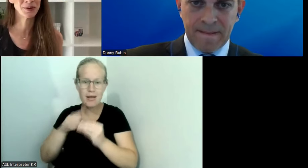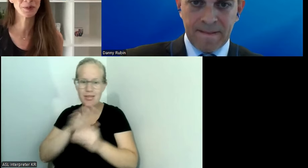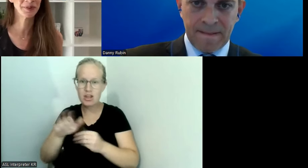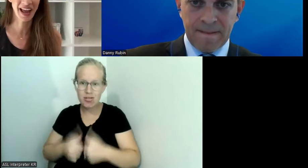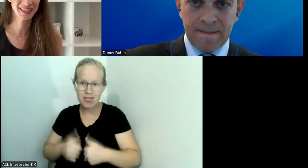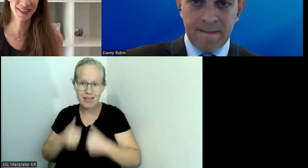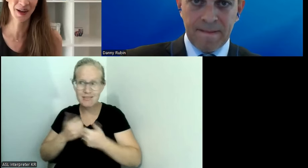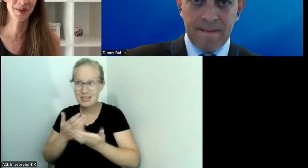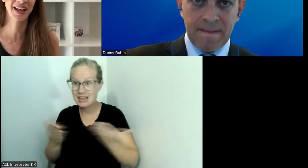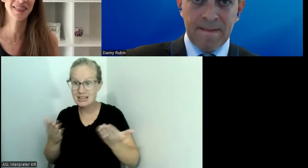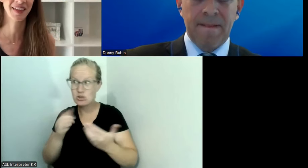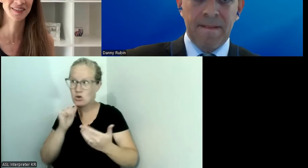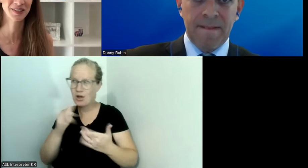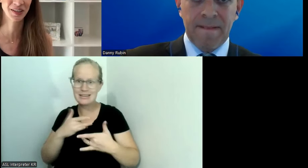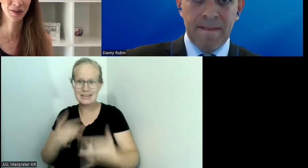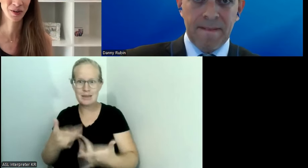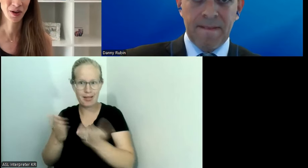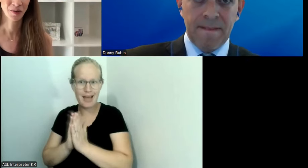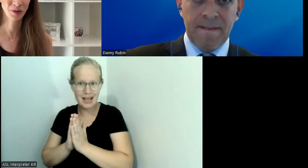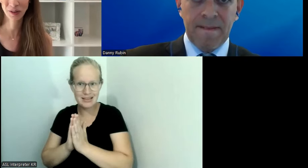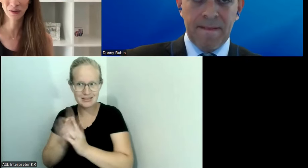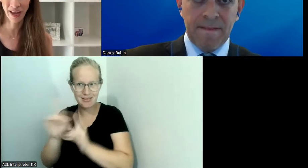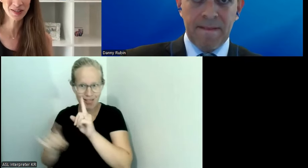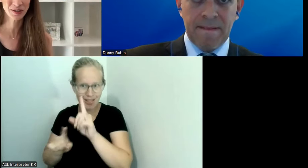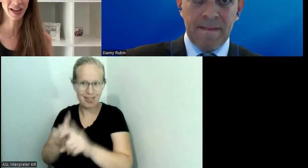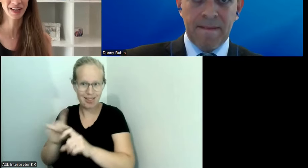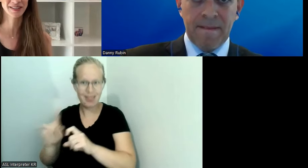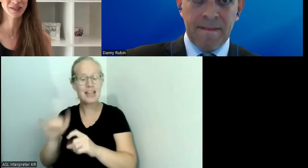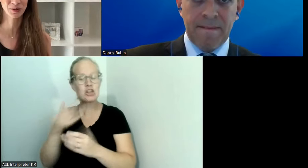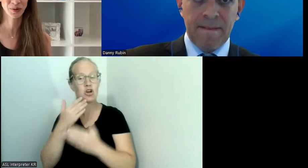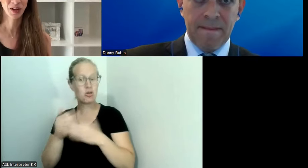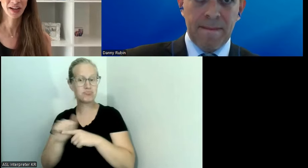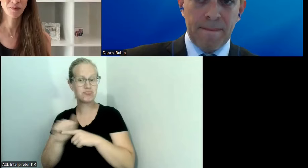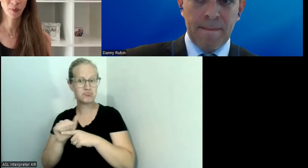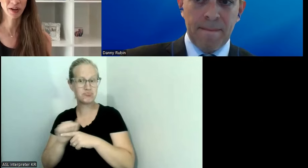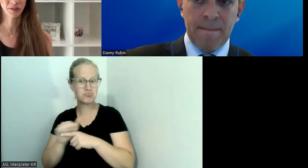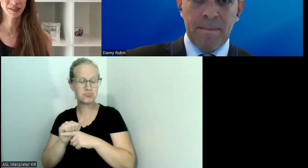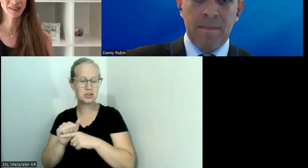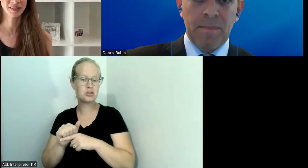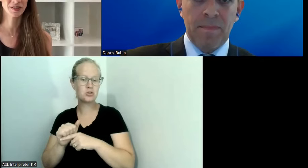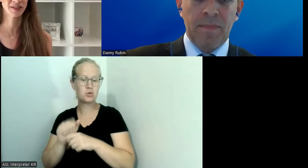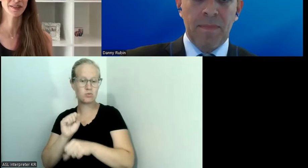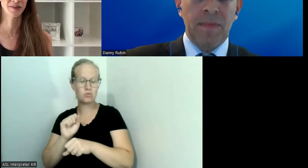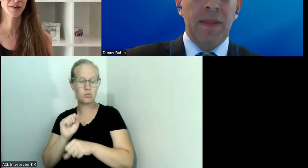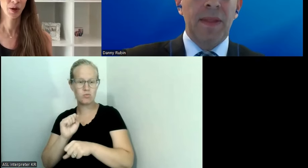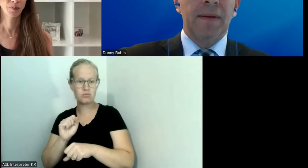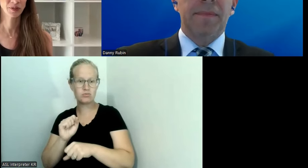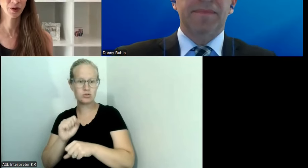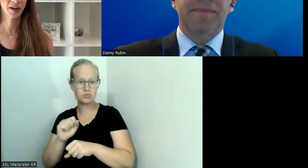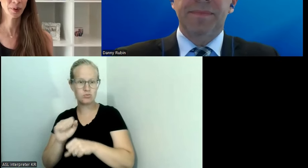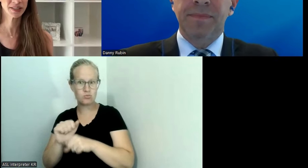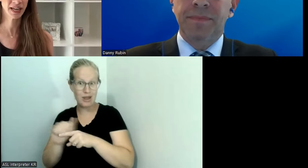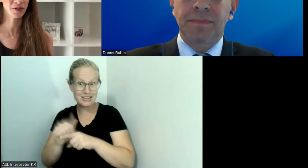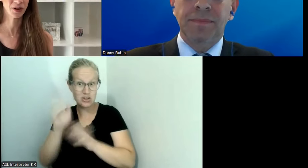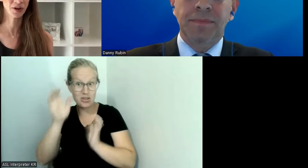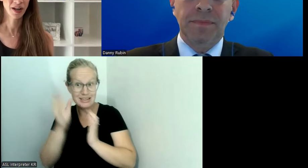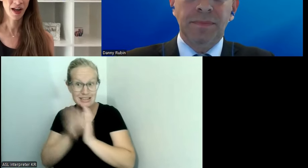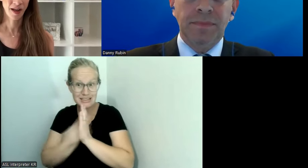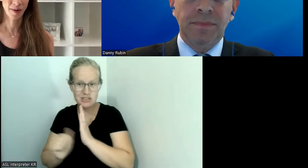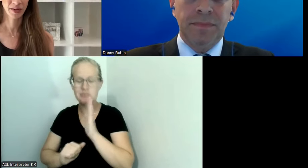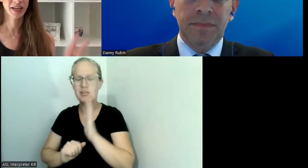and things you would normally ask them. And I think that's just like a good little exercise to kind of work on your listening skills and to kind of put